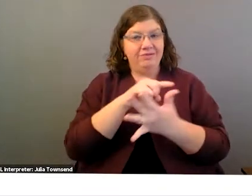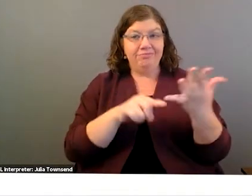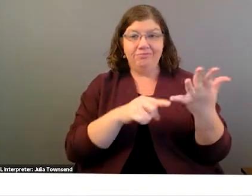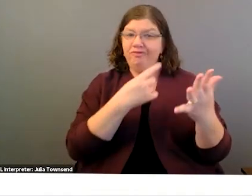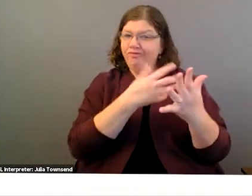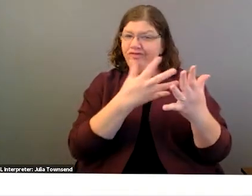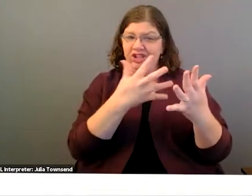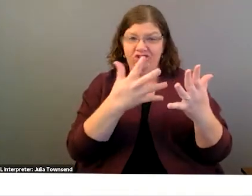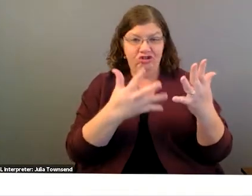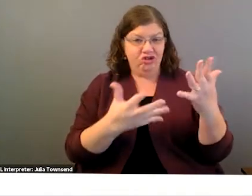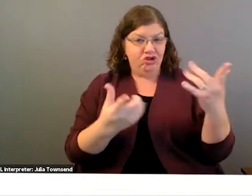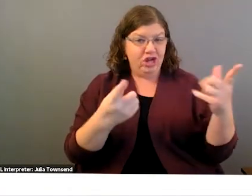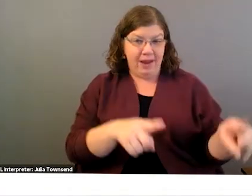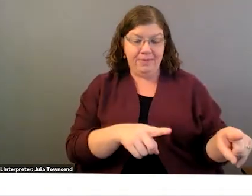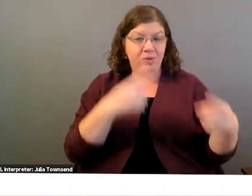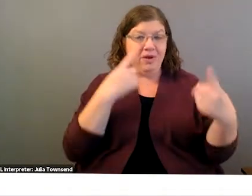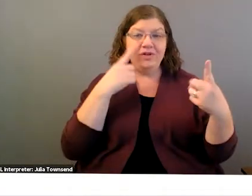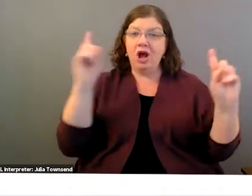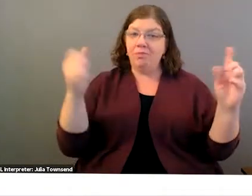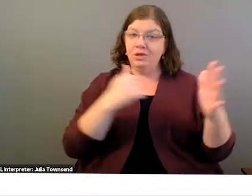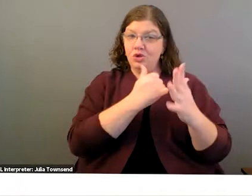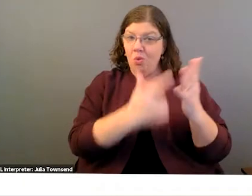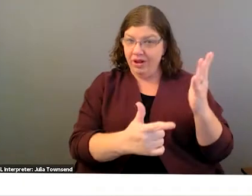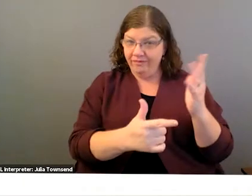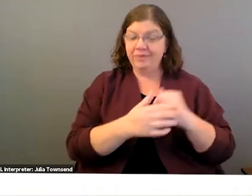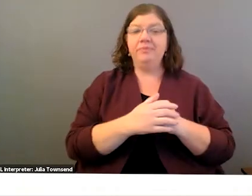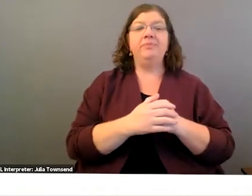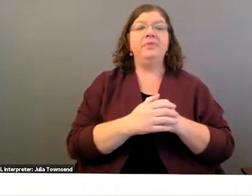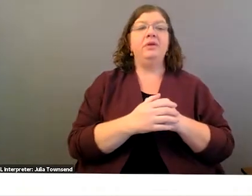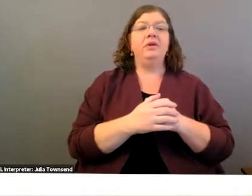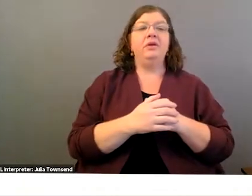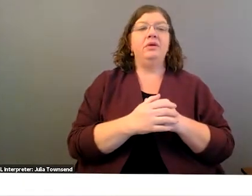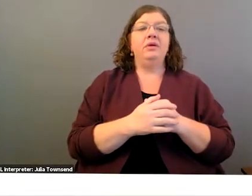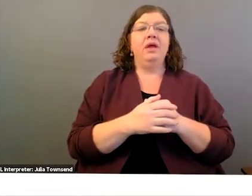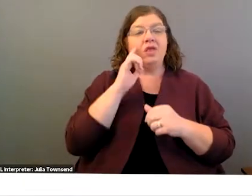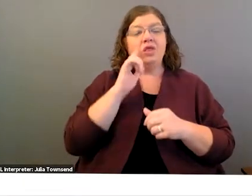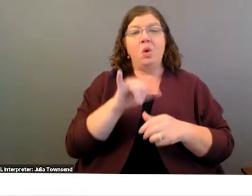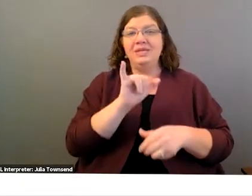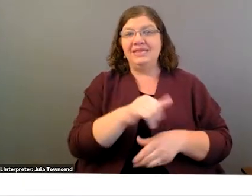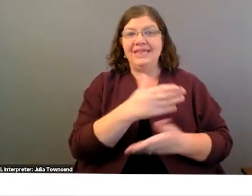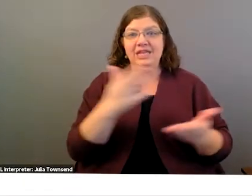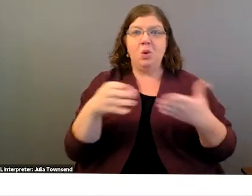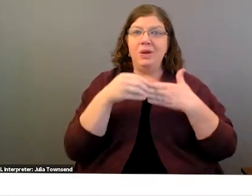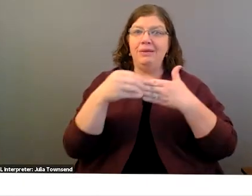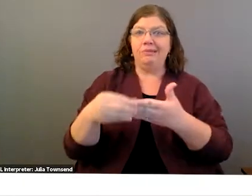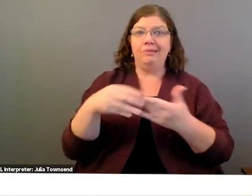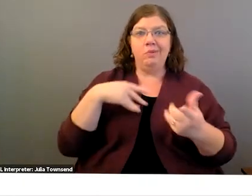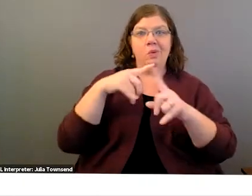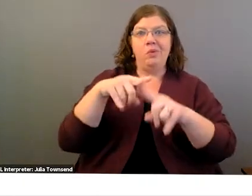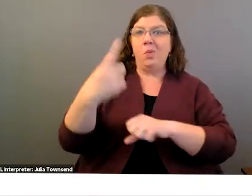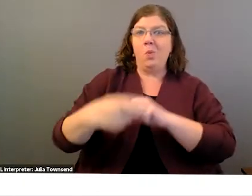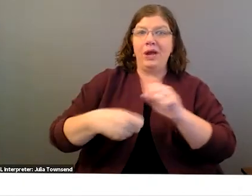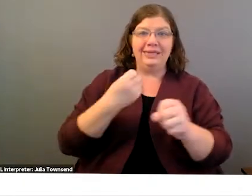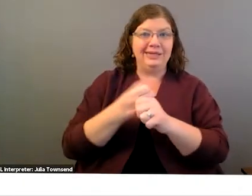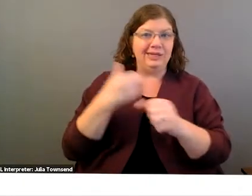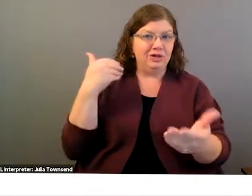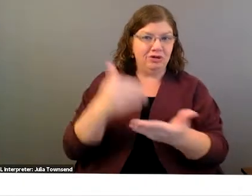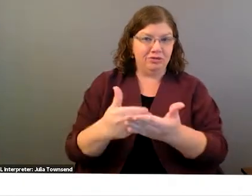We have accomplished them, and the drivers that we have been relying on for nearly 1 year now.